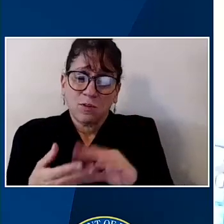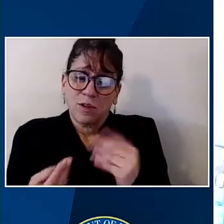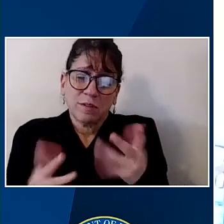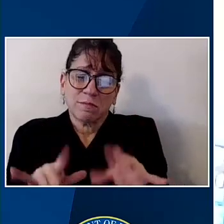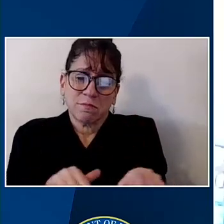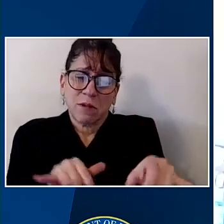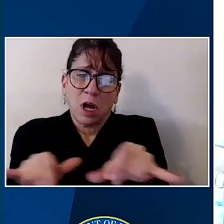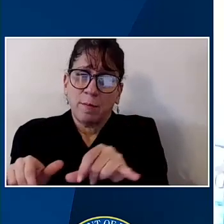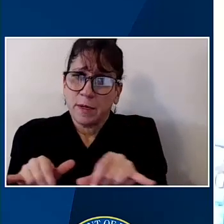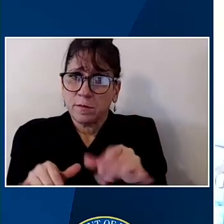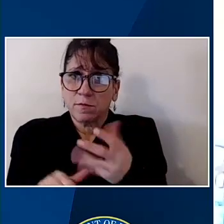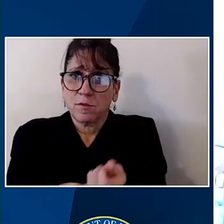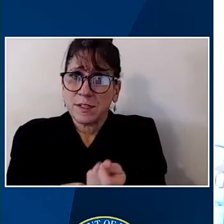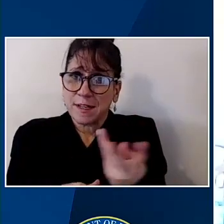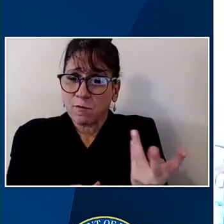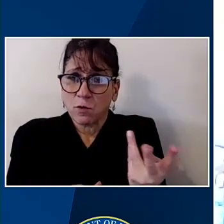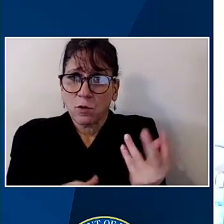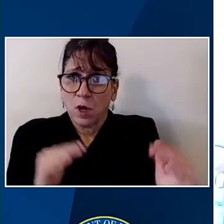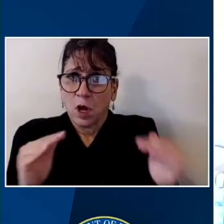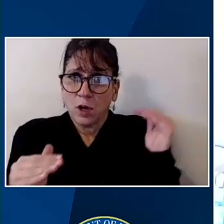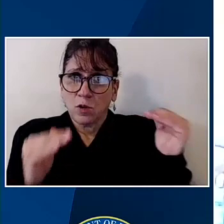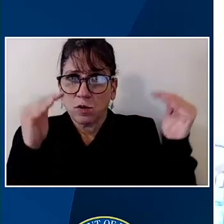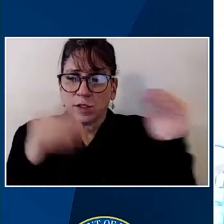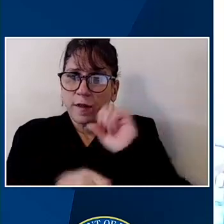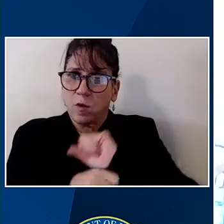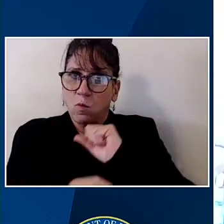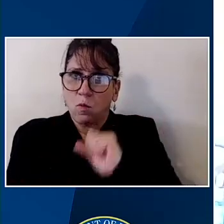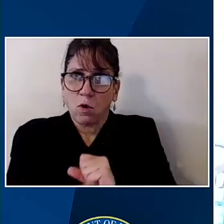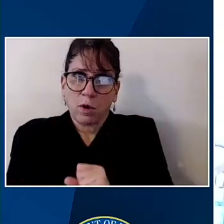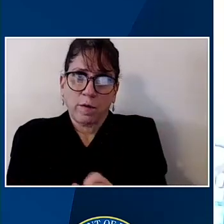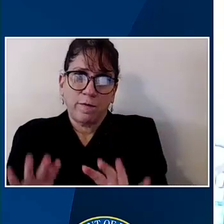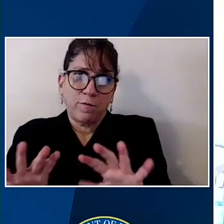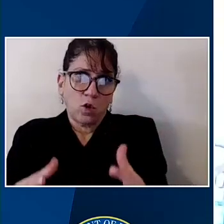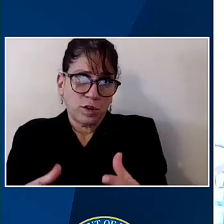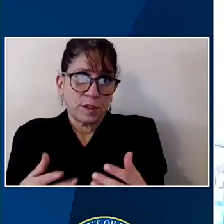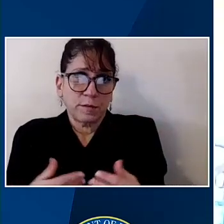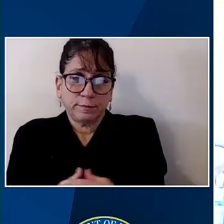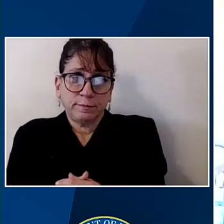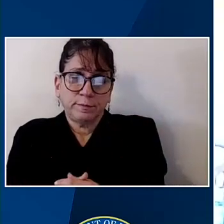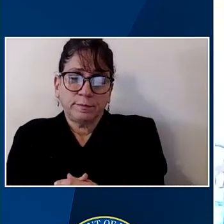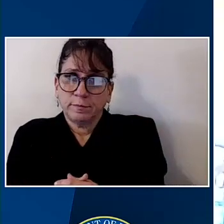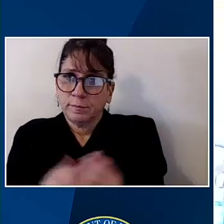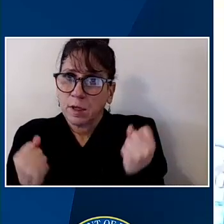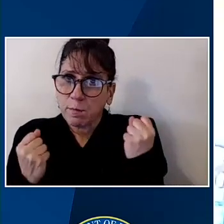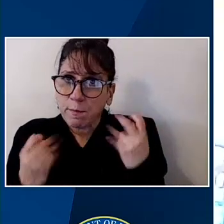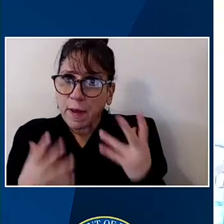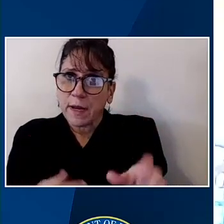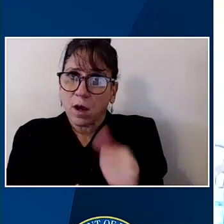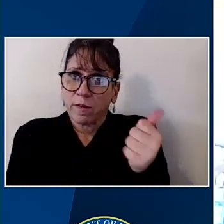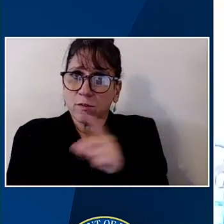for several adults in the work field or in the workplace right now. Many other single parents, such as